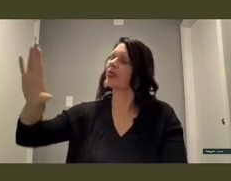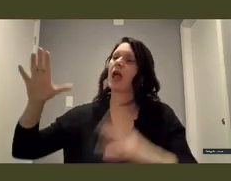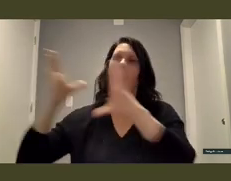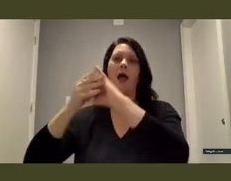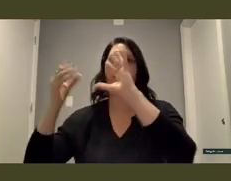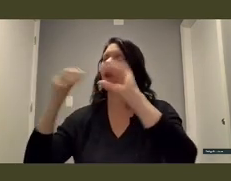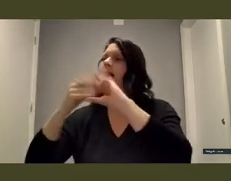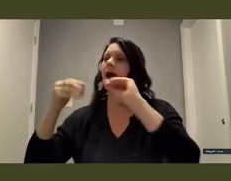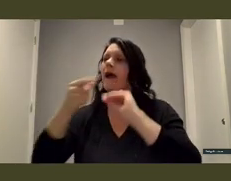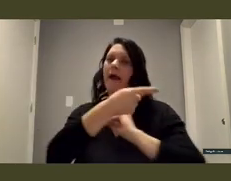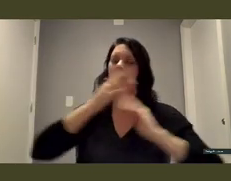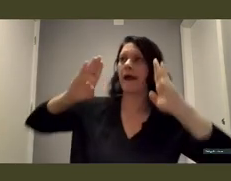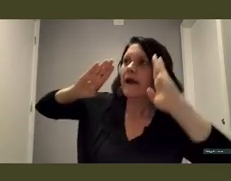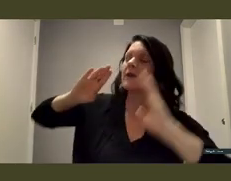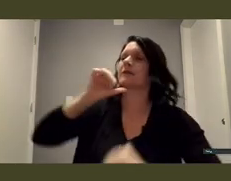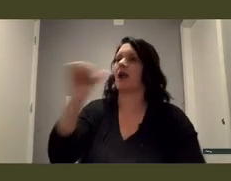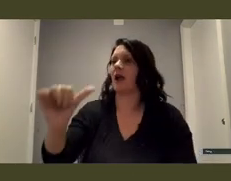problem?